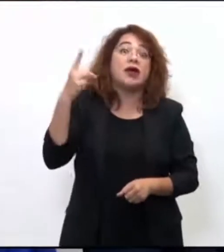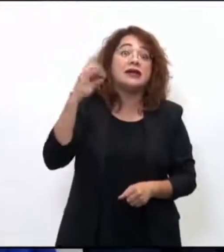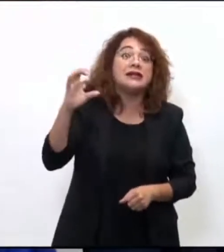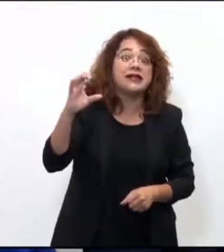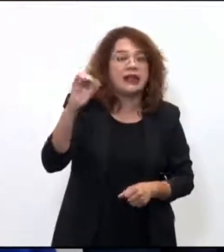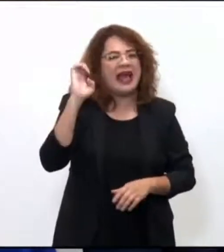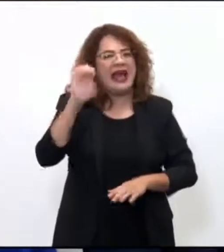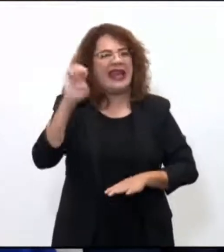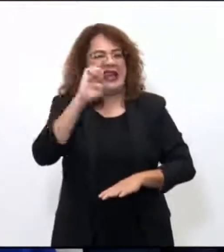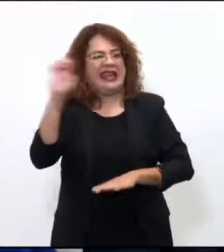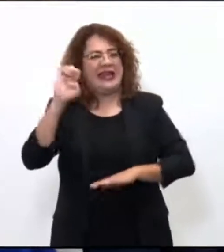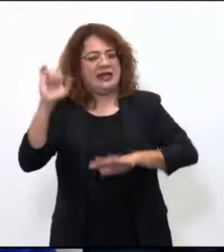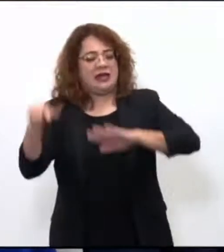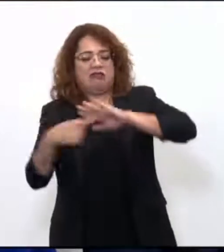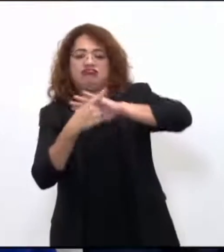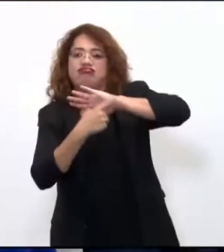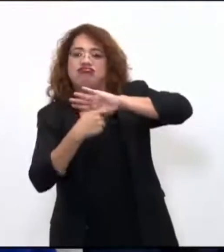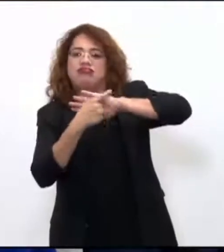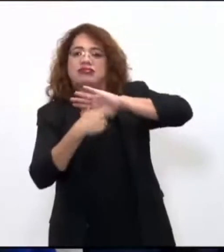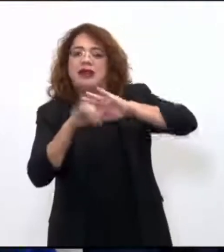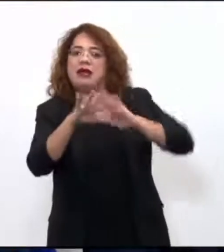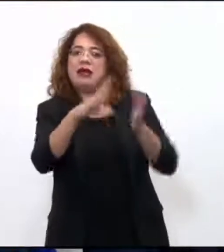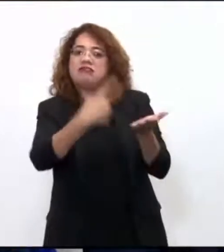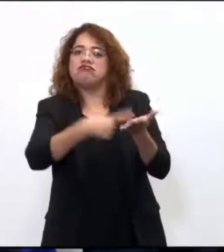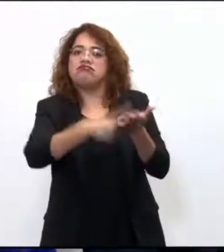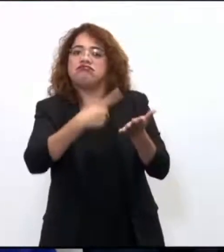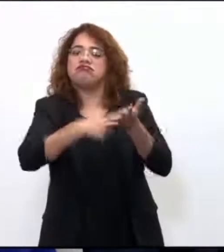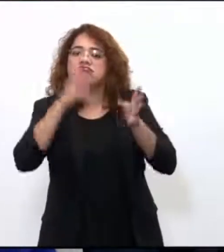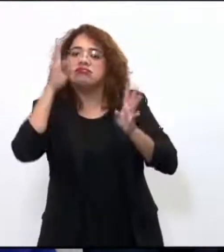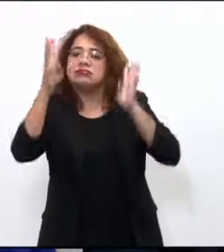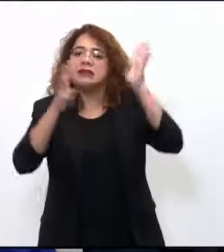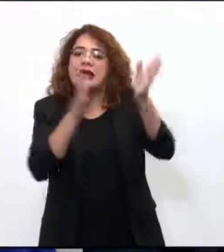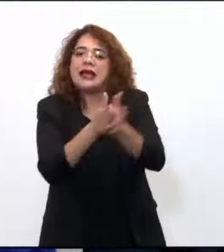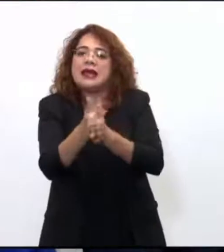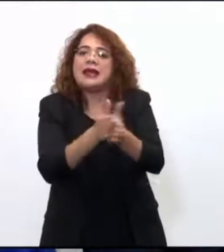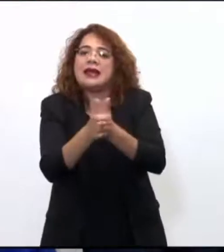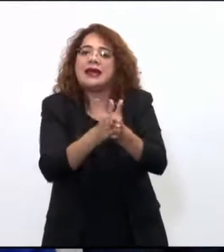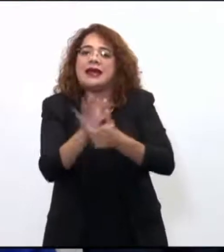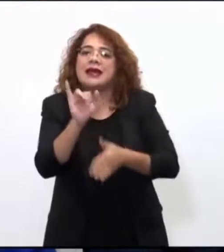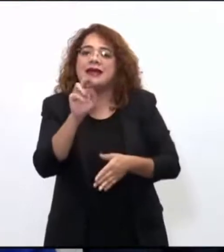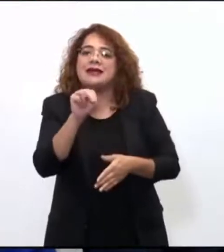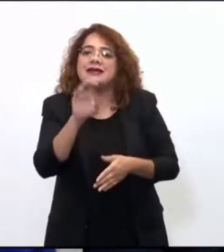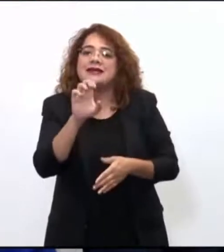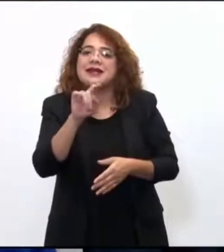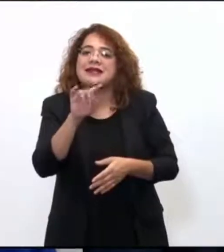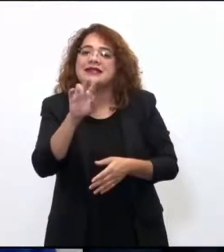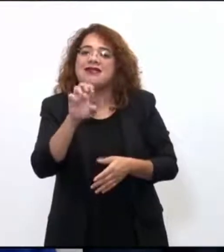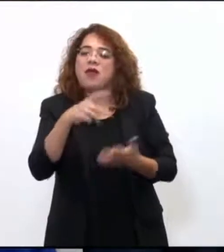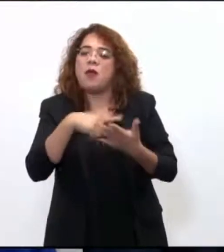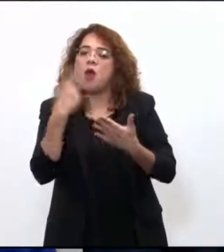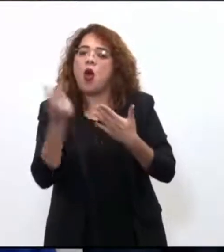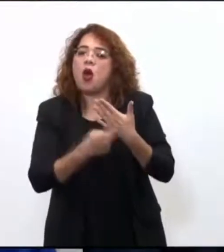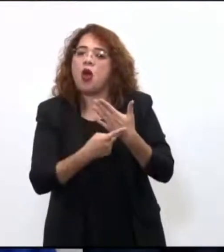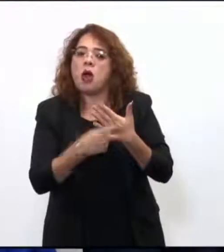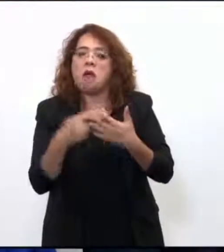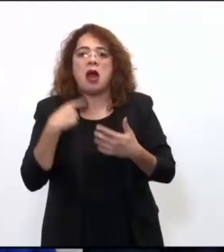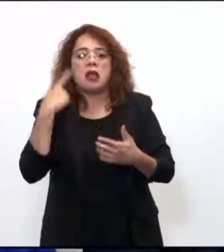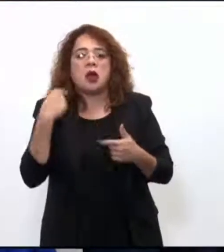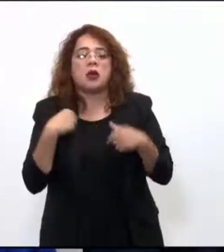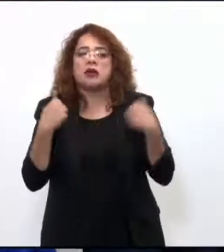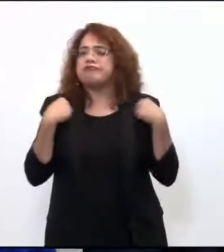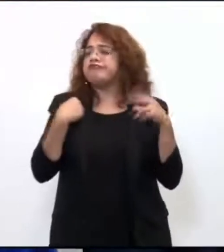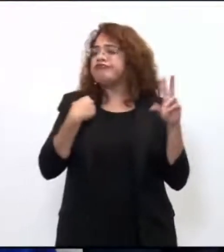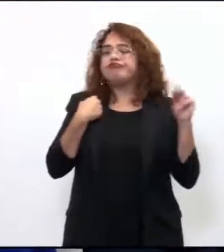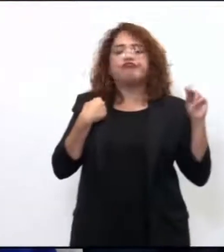the East Coast is these incentive programs. So we are talking about that. And so I don't think that we should shy away